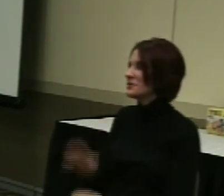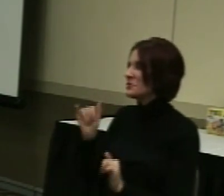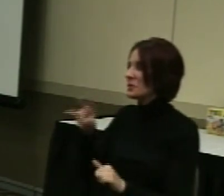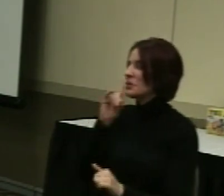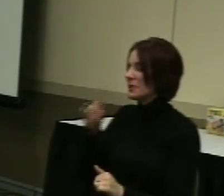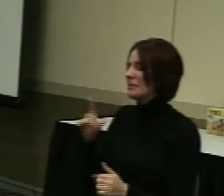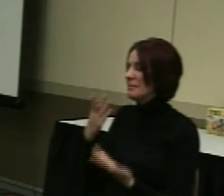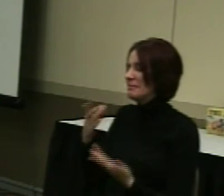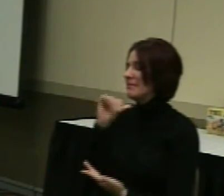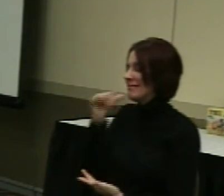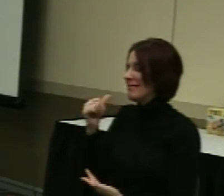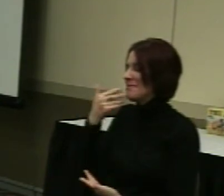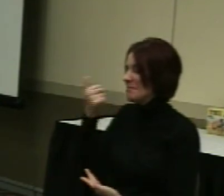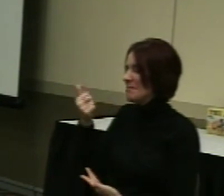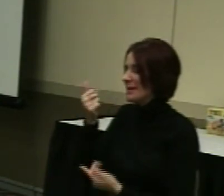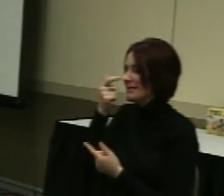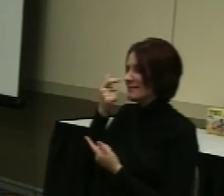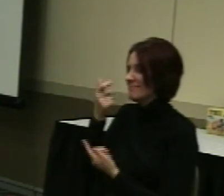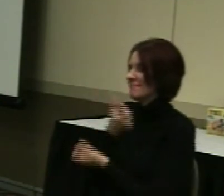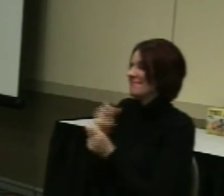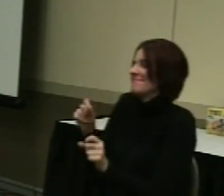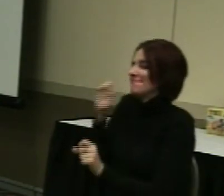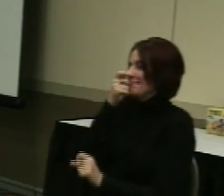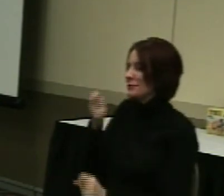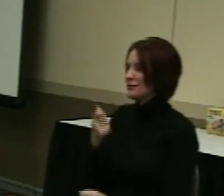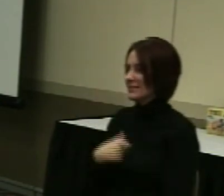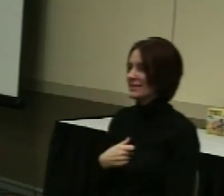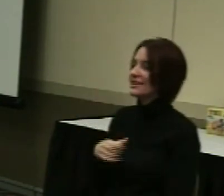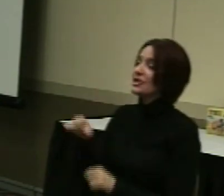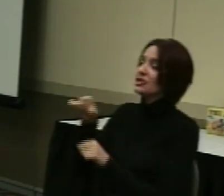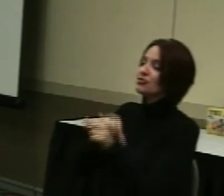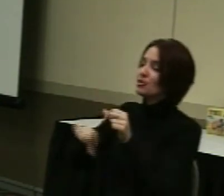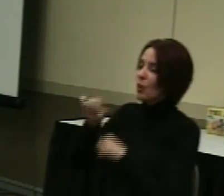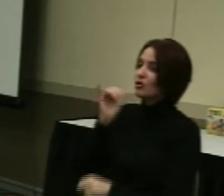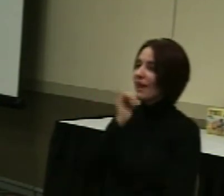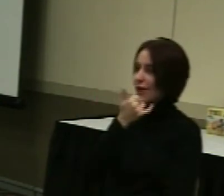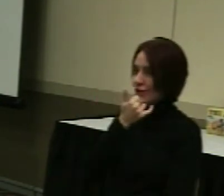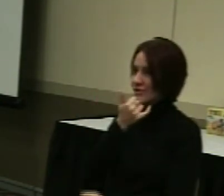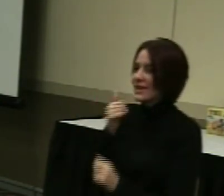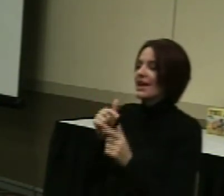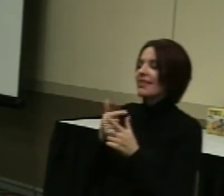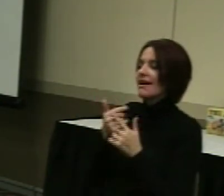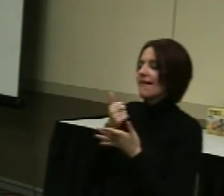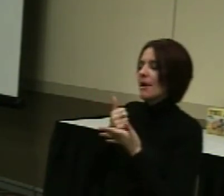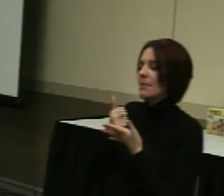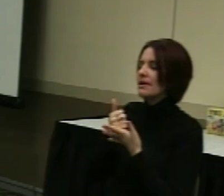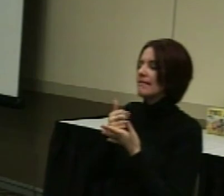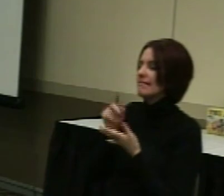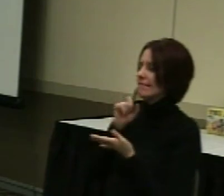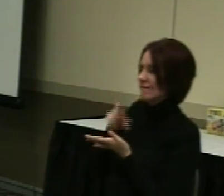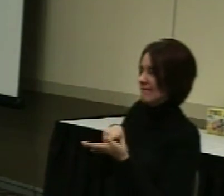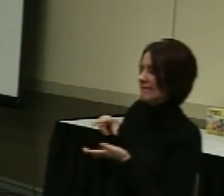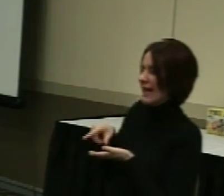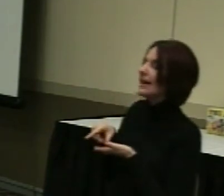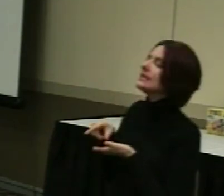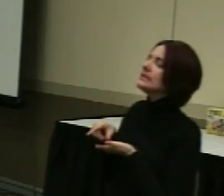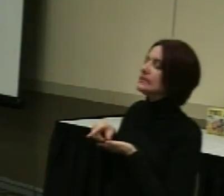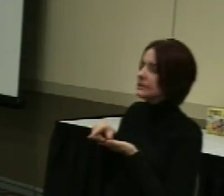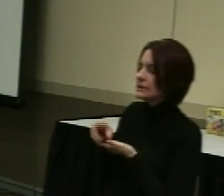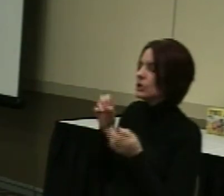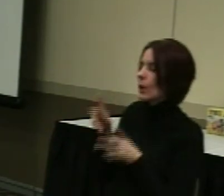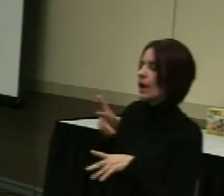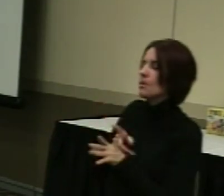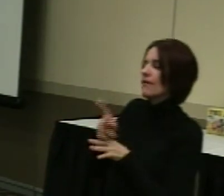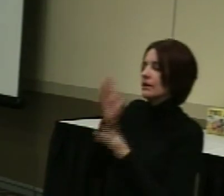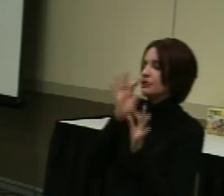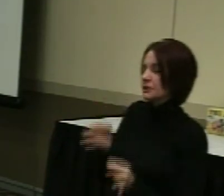interest. Social errors help you then to make professional decisions. Isn't that right? Because